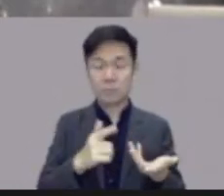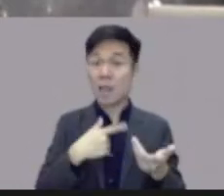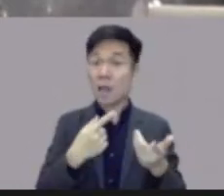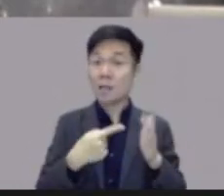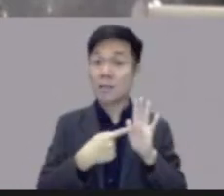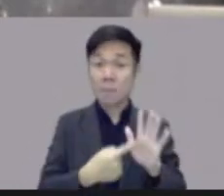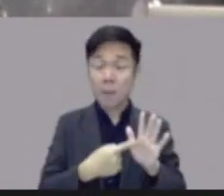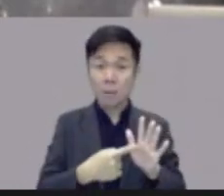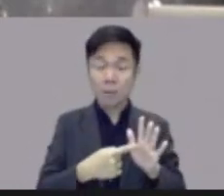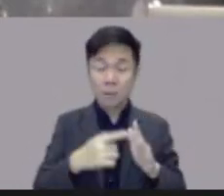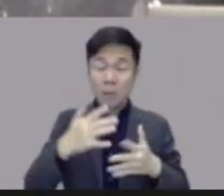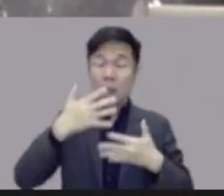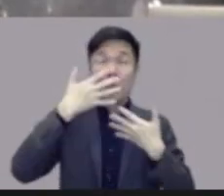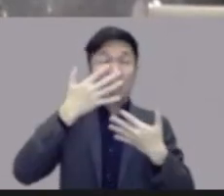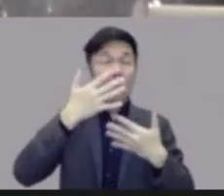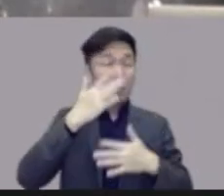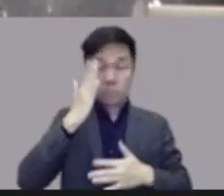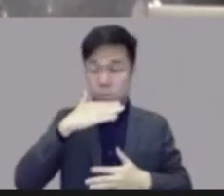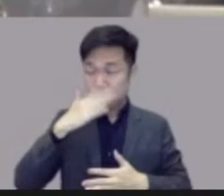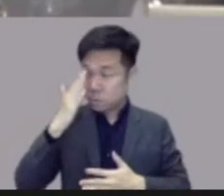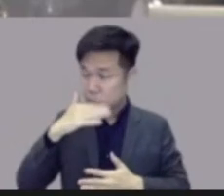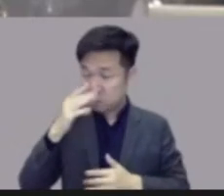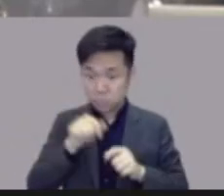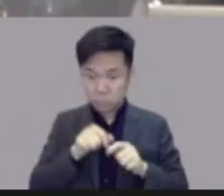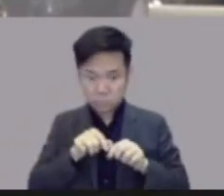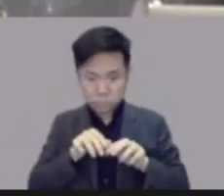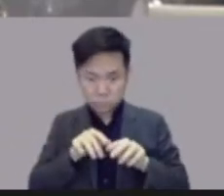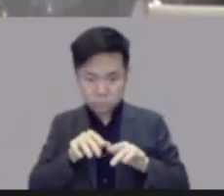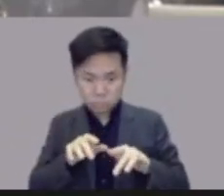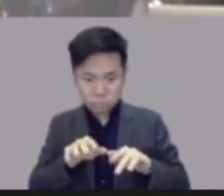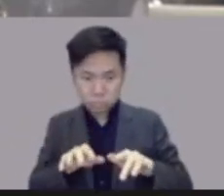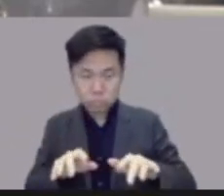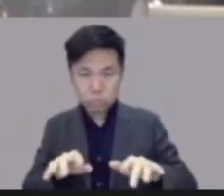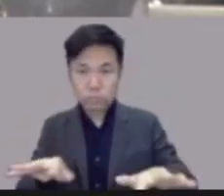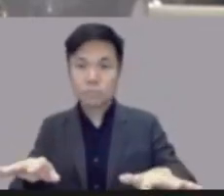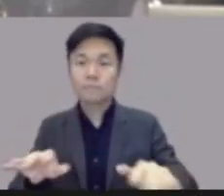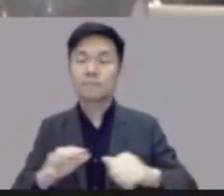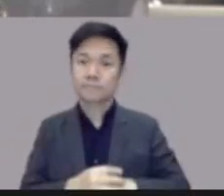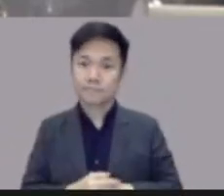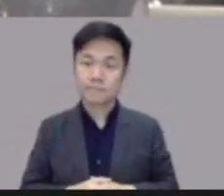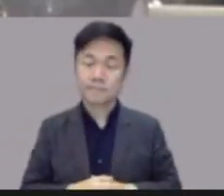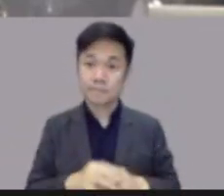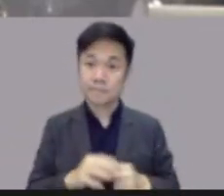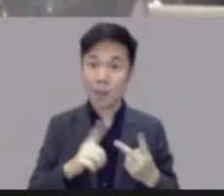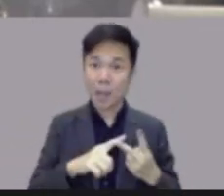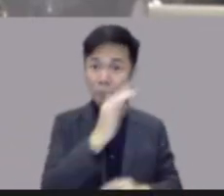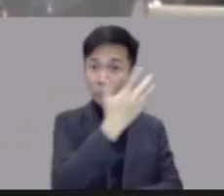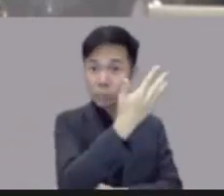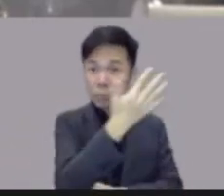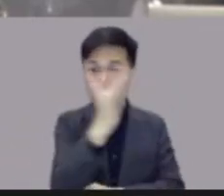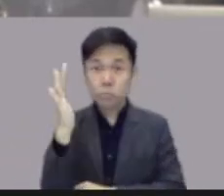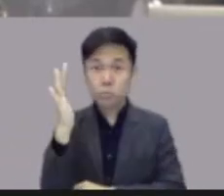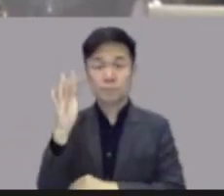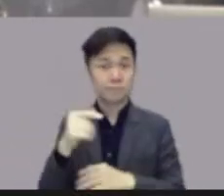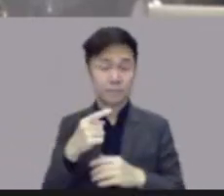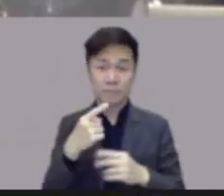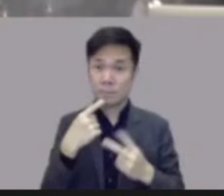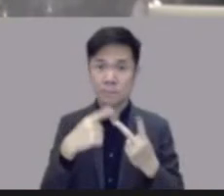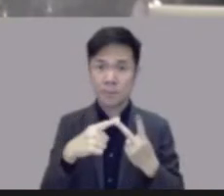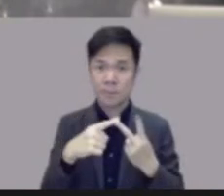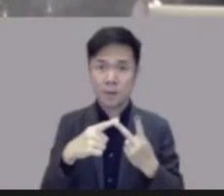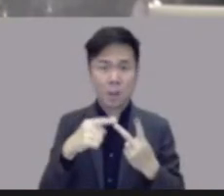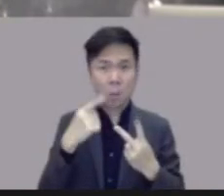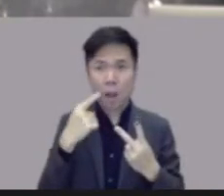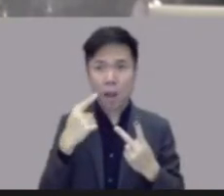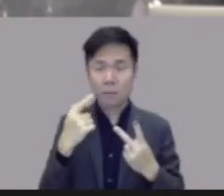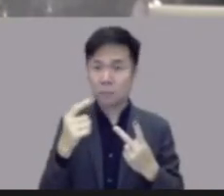often originate outside the areas of impact ecosystems and ecosystem services are not constraints by